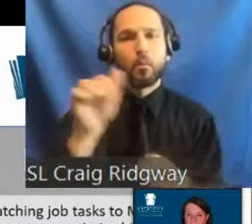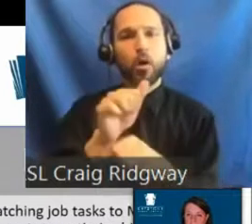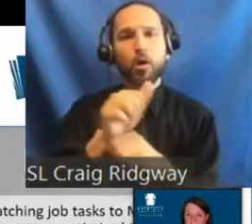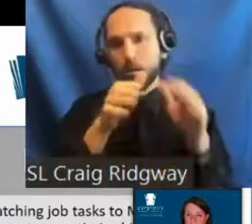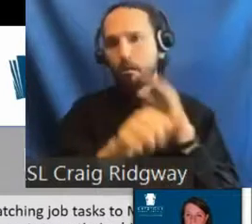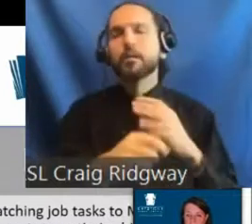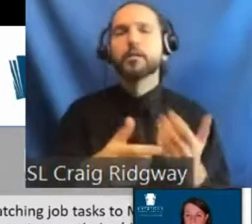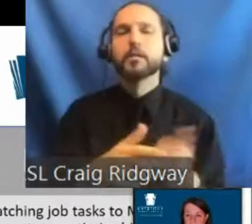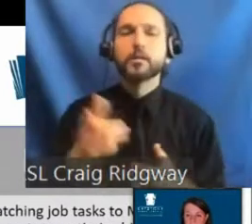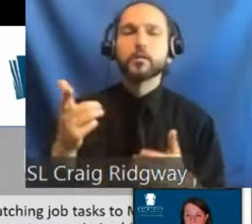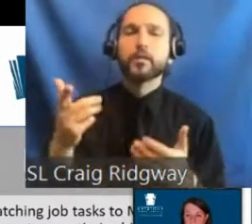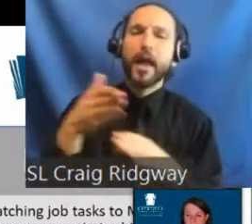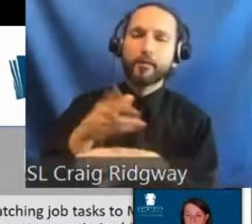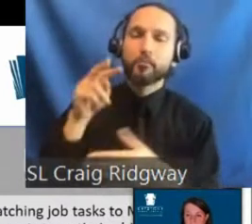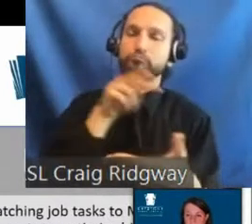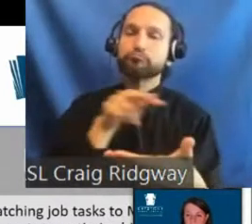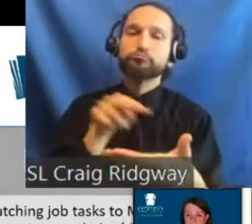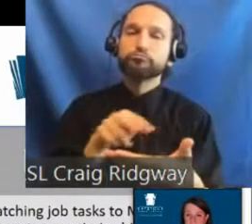heard about his work experience.